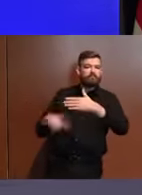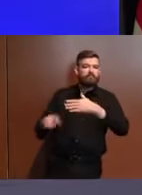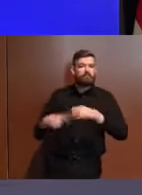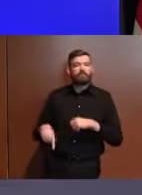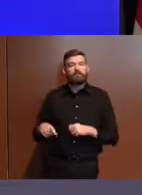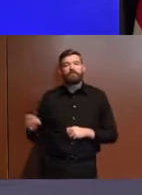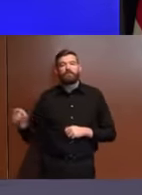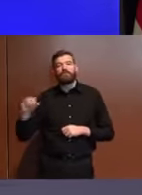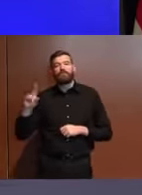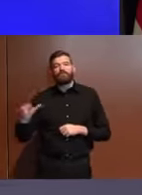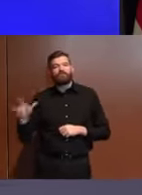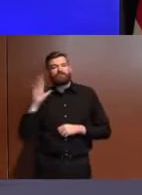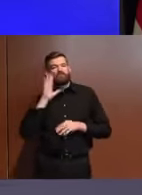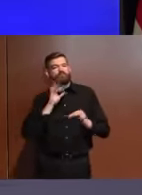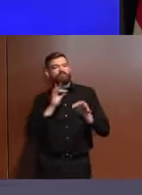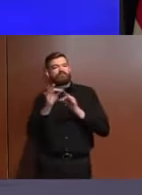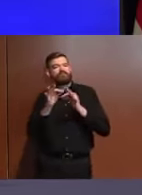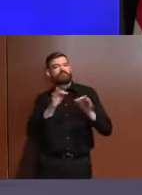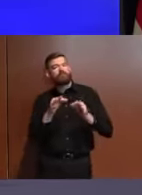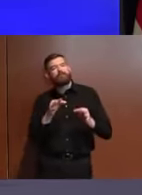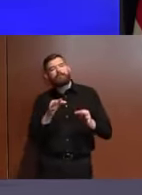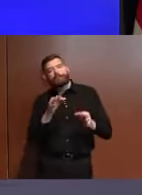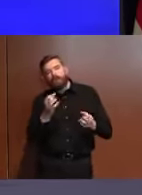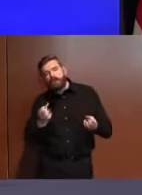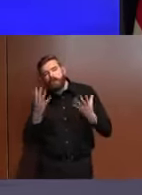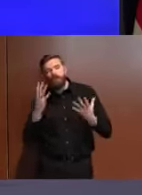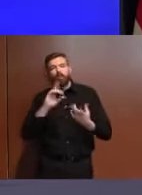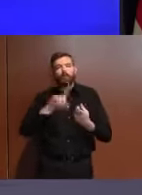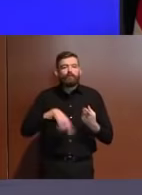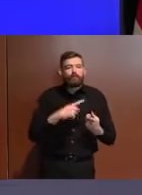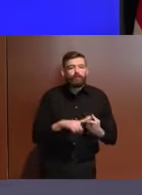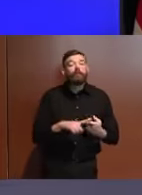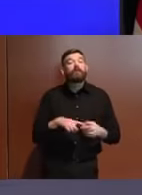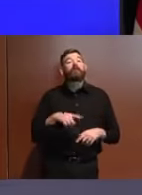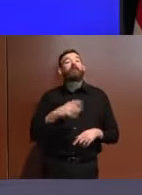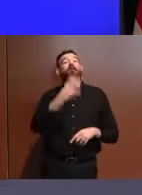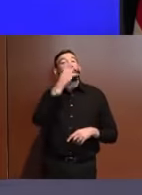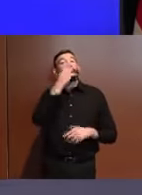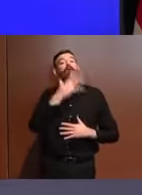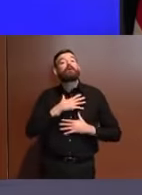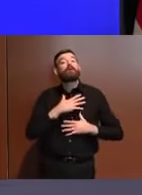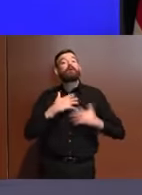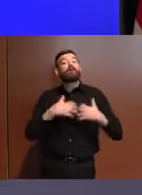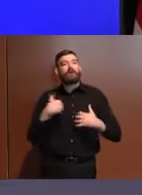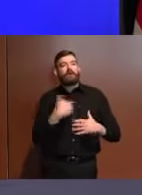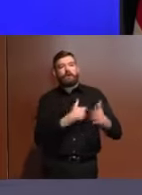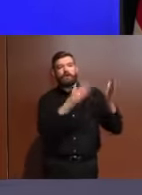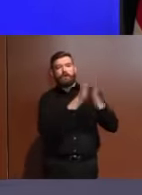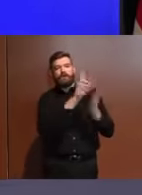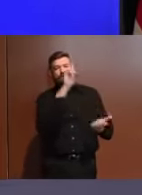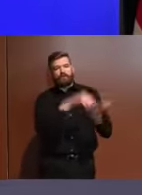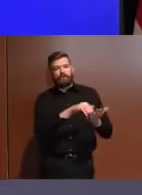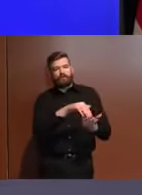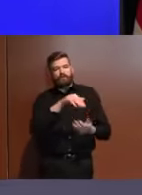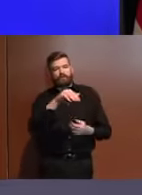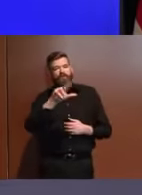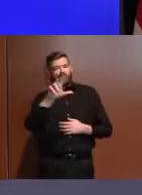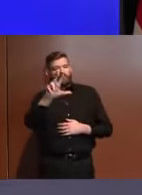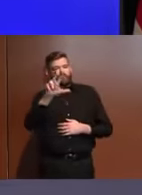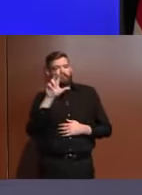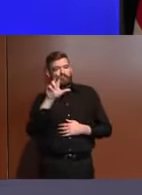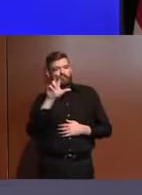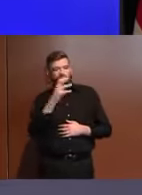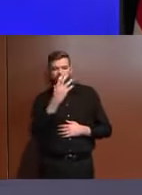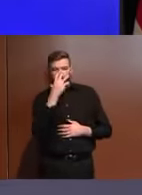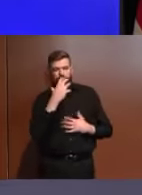there. Ventilators are asked of the feds. I believe I said 2,500. Yesterday I meant 2,300, and 4.5